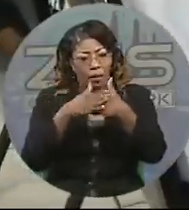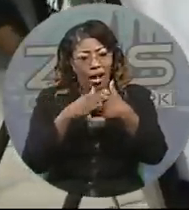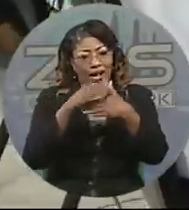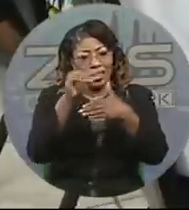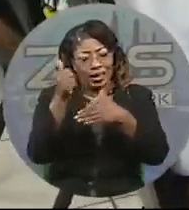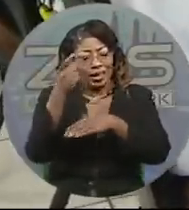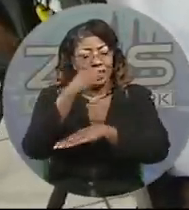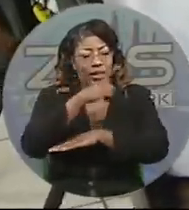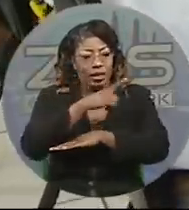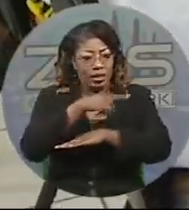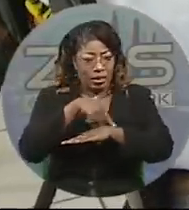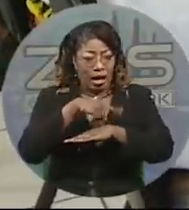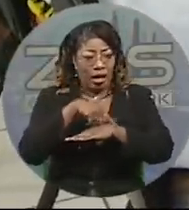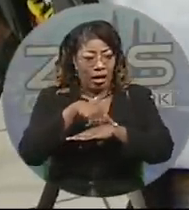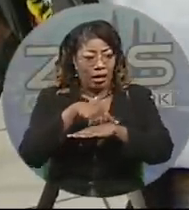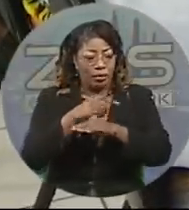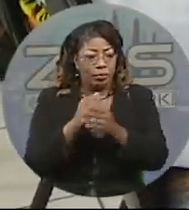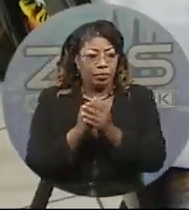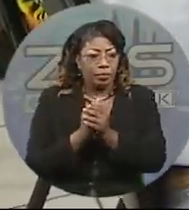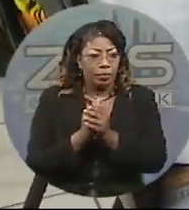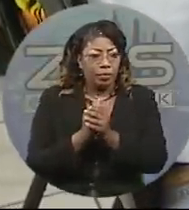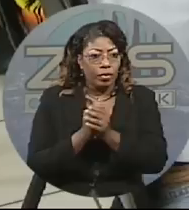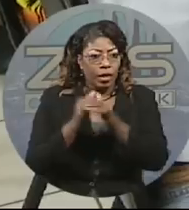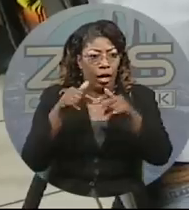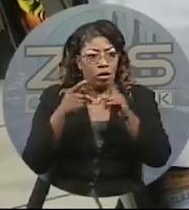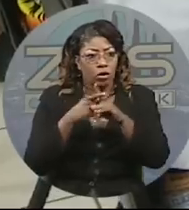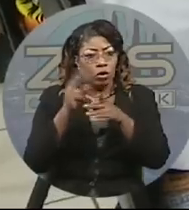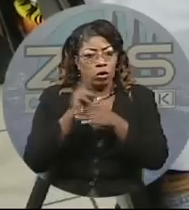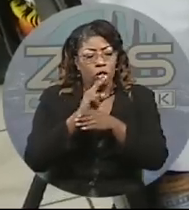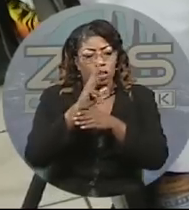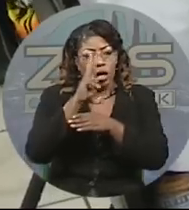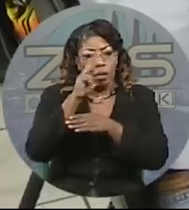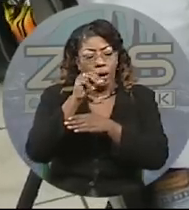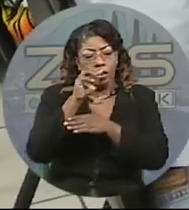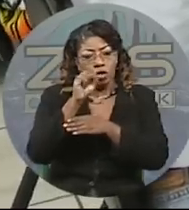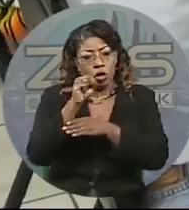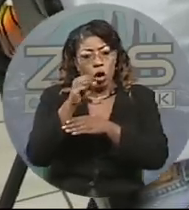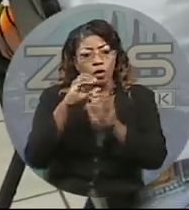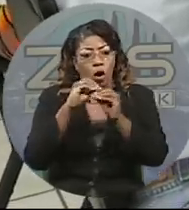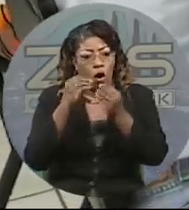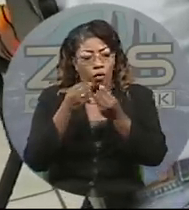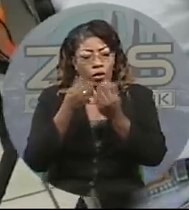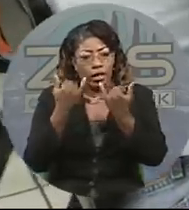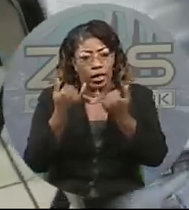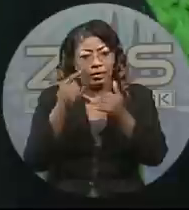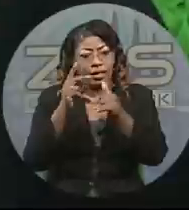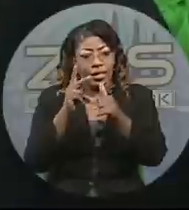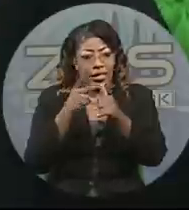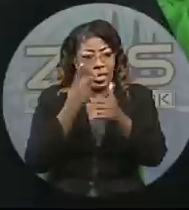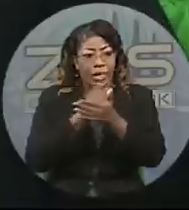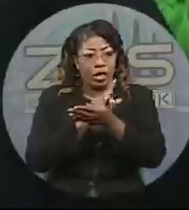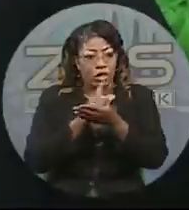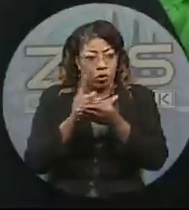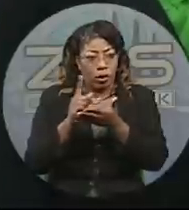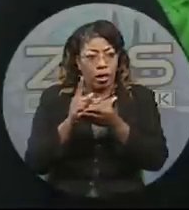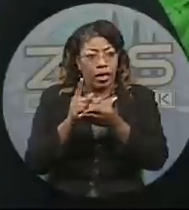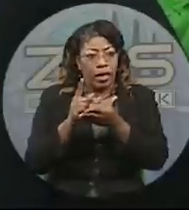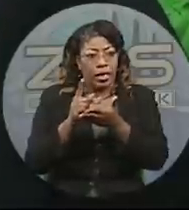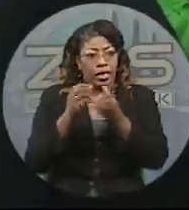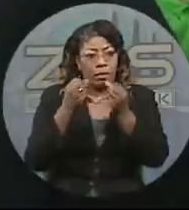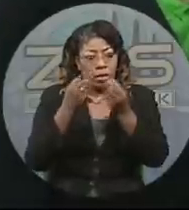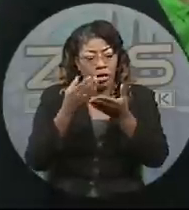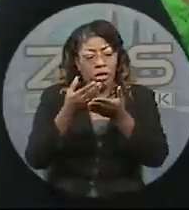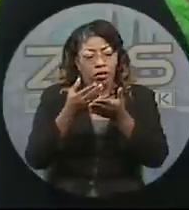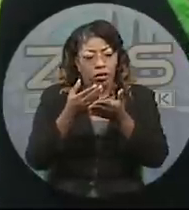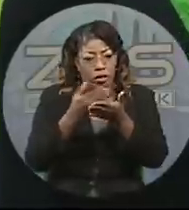certification course teaches computer basics and how to use Microsoft Office. The course, now into its second week, is one of the many offerings held at the center to empower